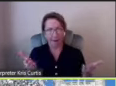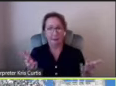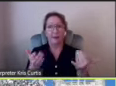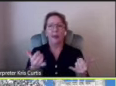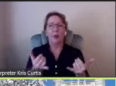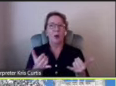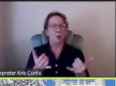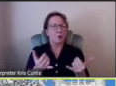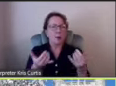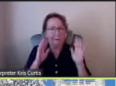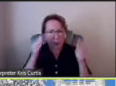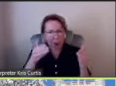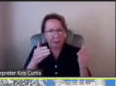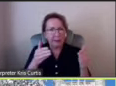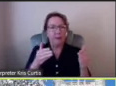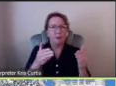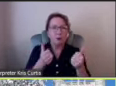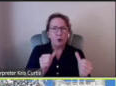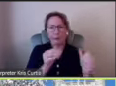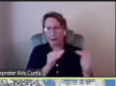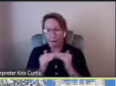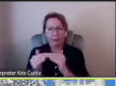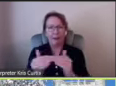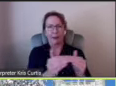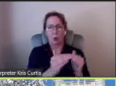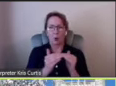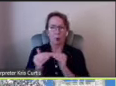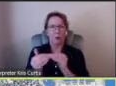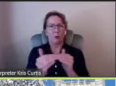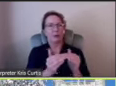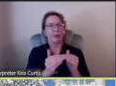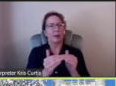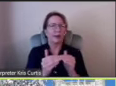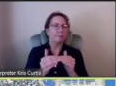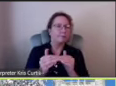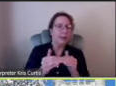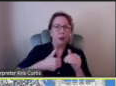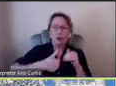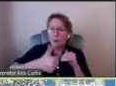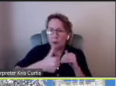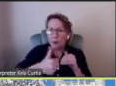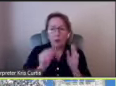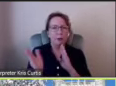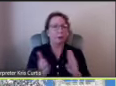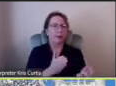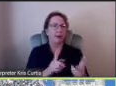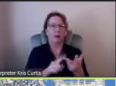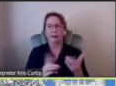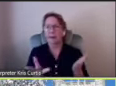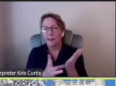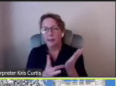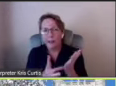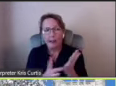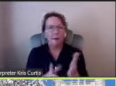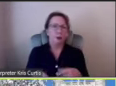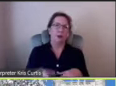across multiple agendas: carbon mitigation, regional transportation planning with new technologies, food action planning, and of